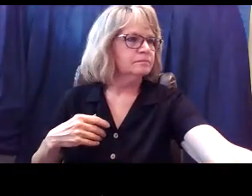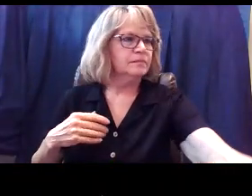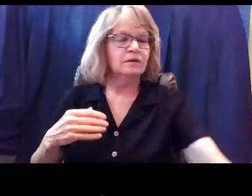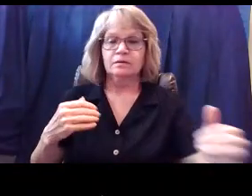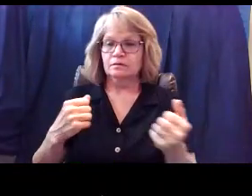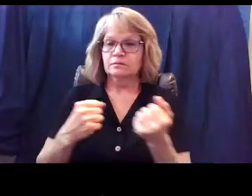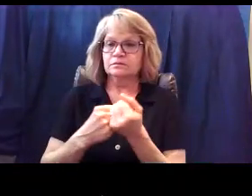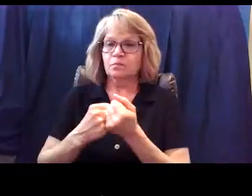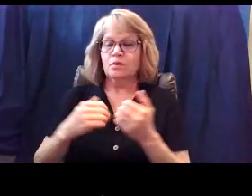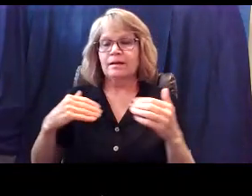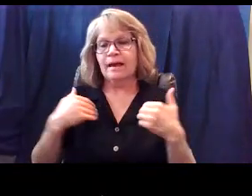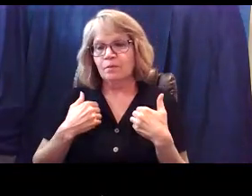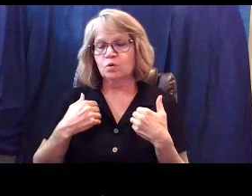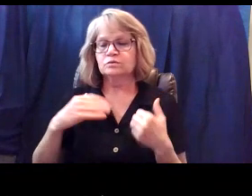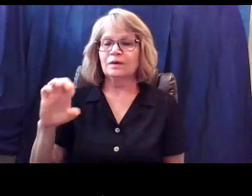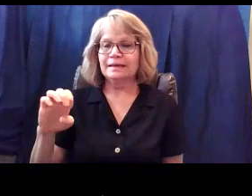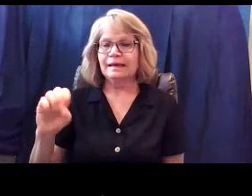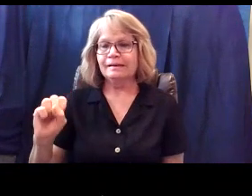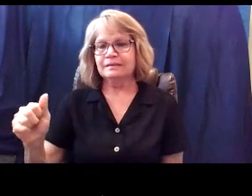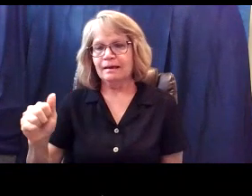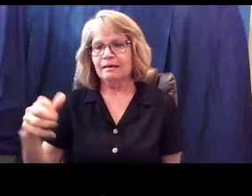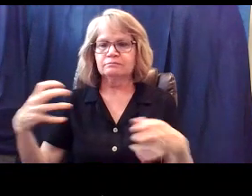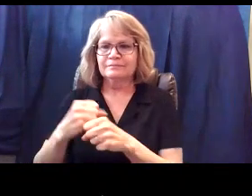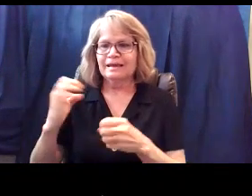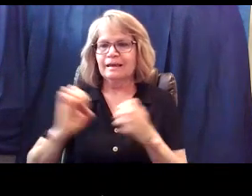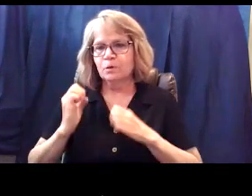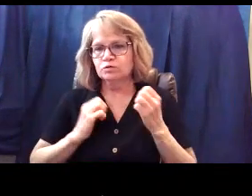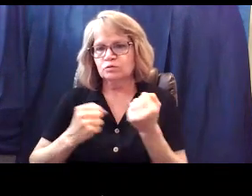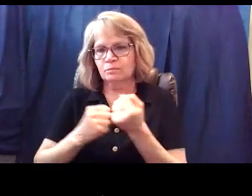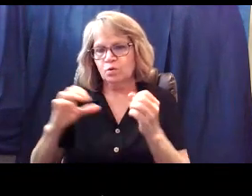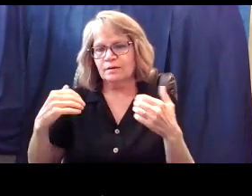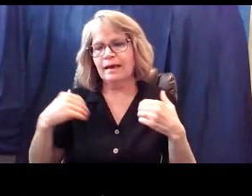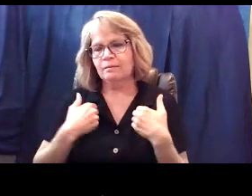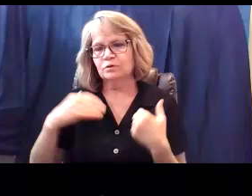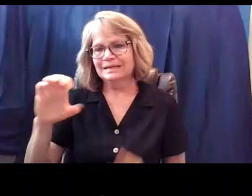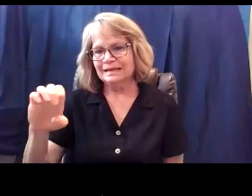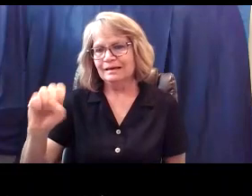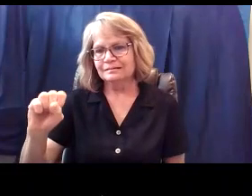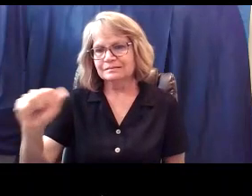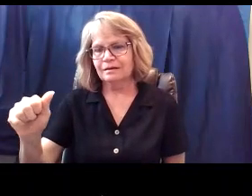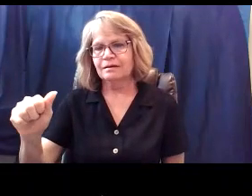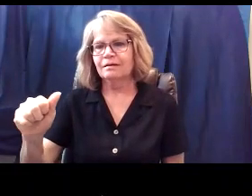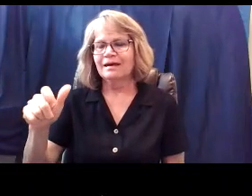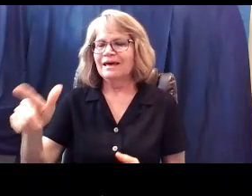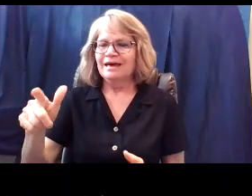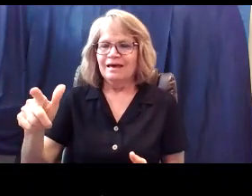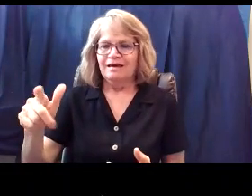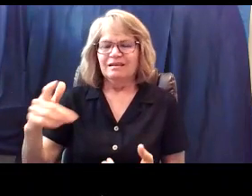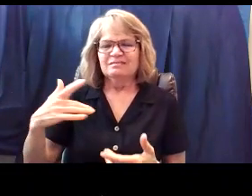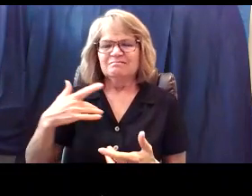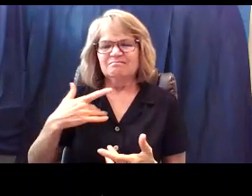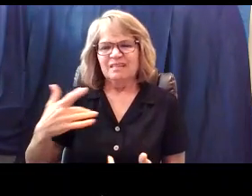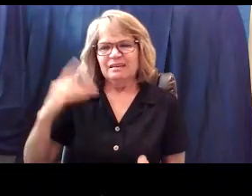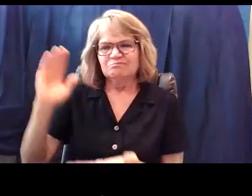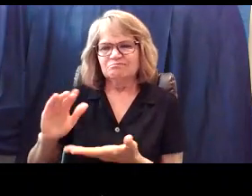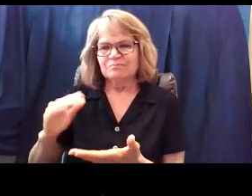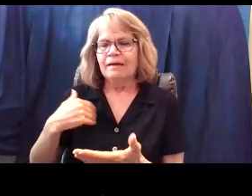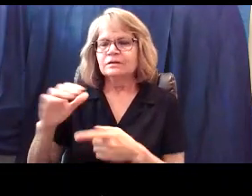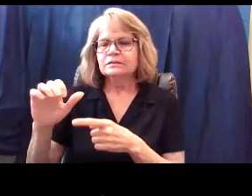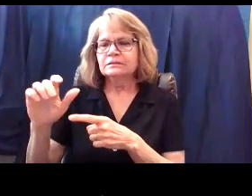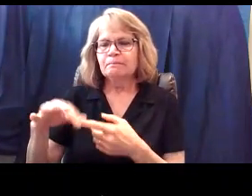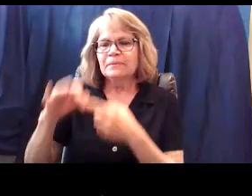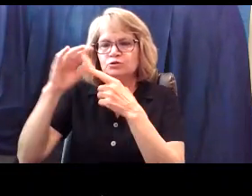or ESAs is the abbreviation. These animals are less likely to have special training, but they still serve